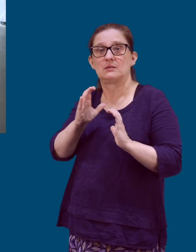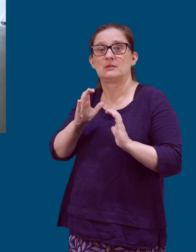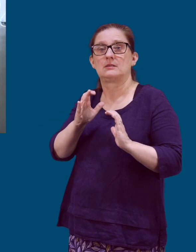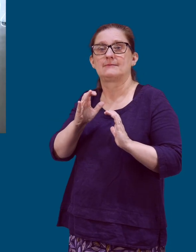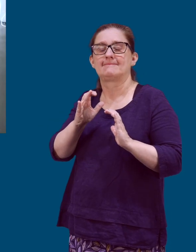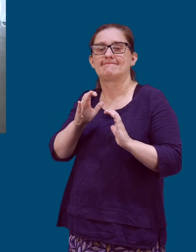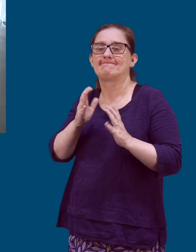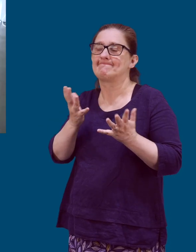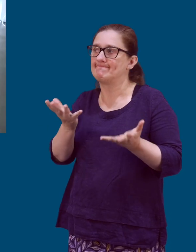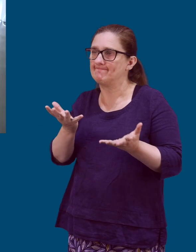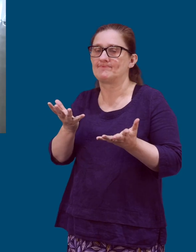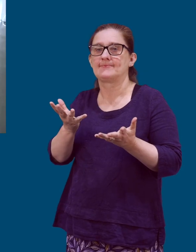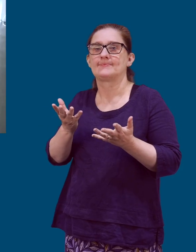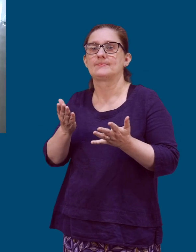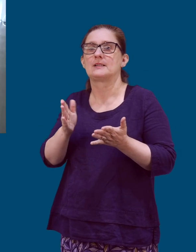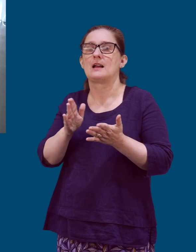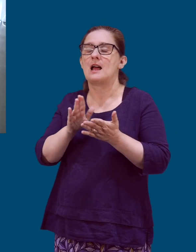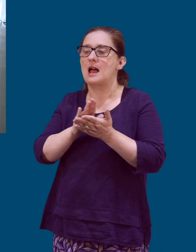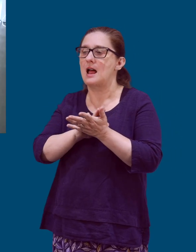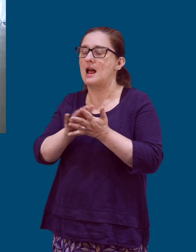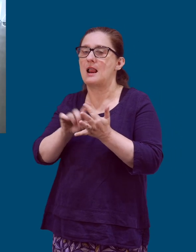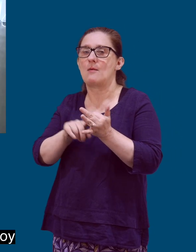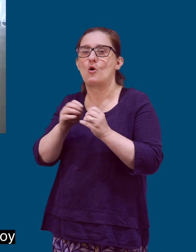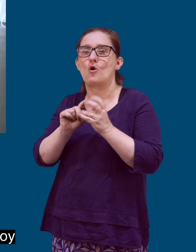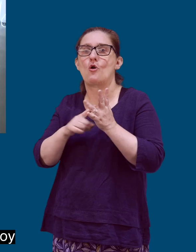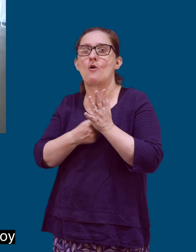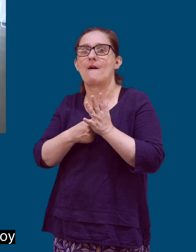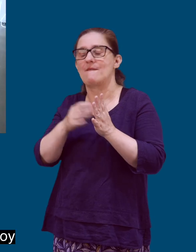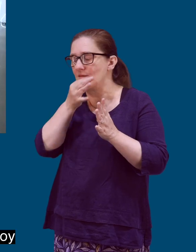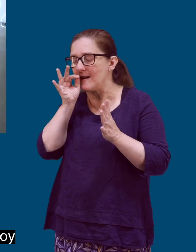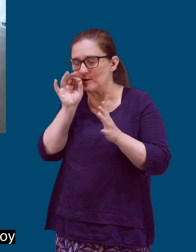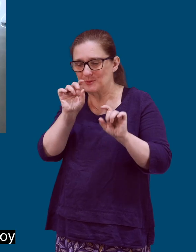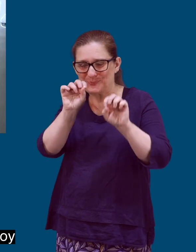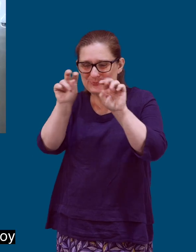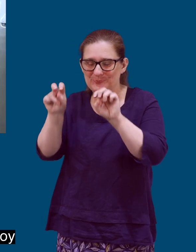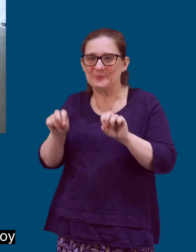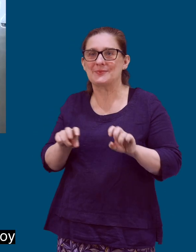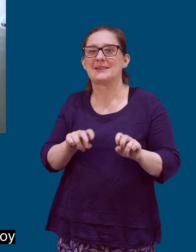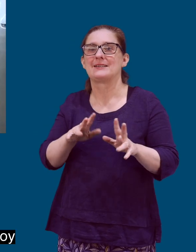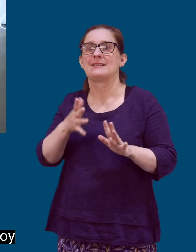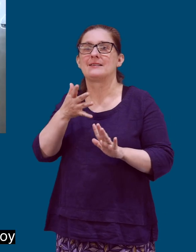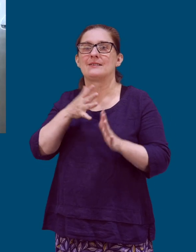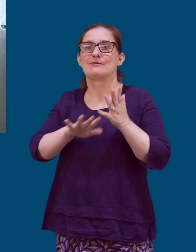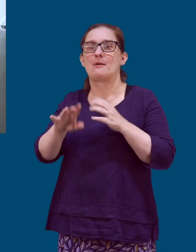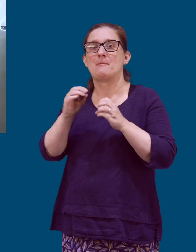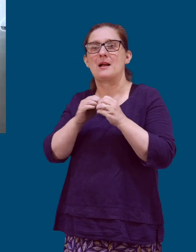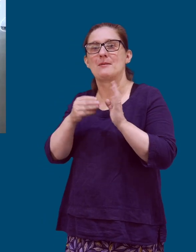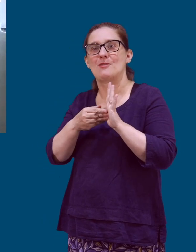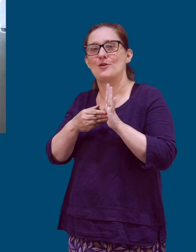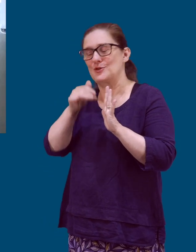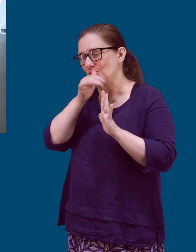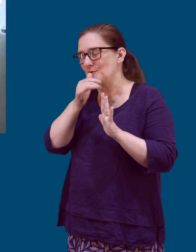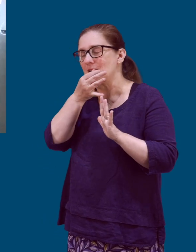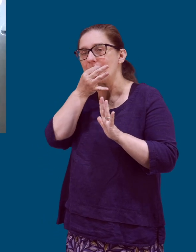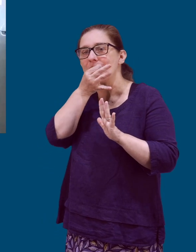Hellebore flowers dance across the surface of the blanket. These are a contribution from Bella Milroy, who uses these